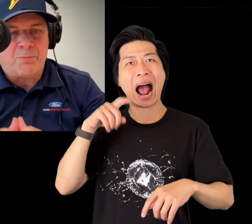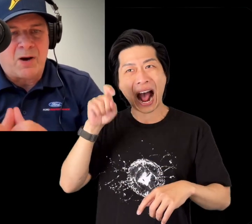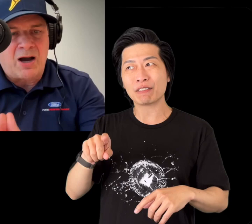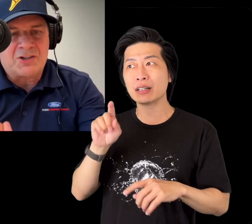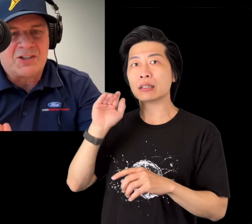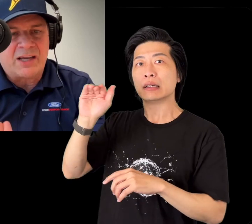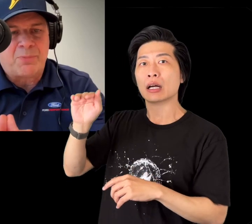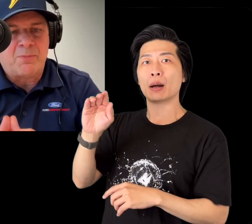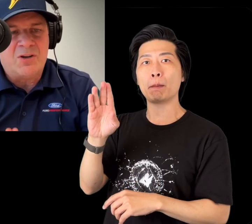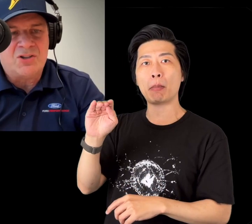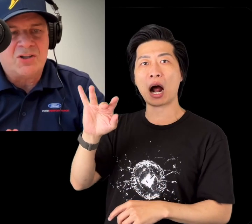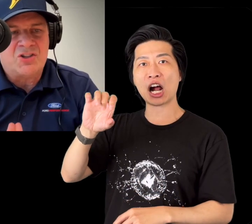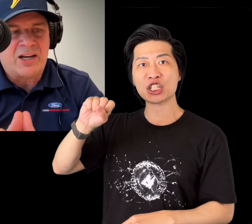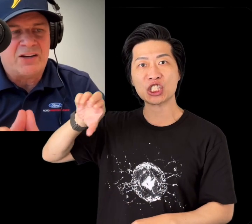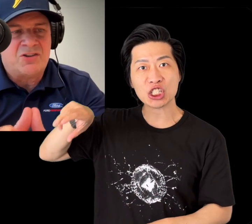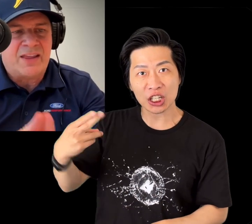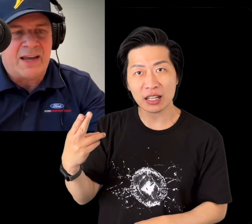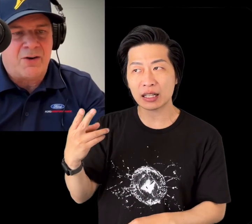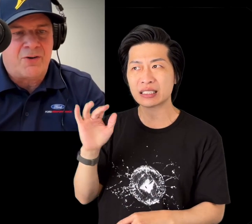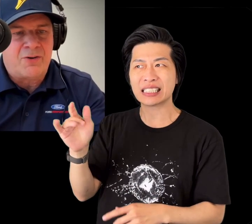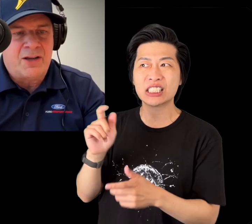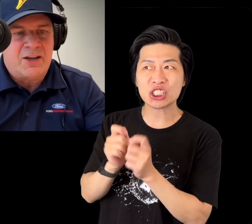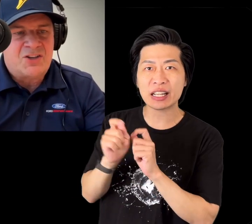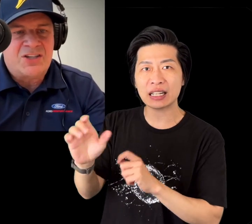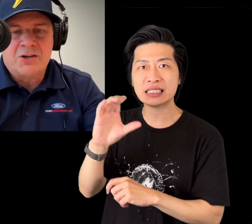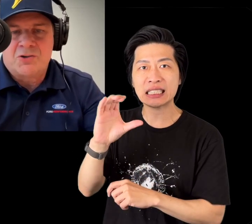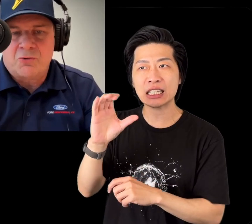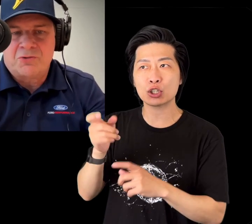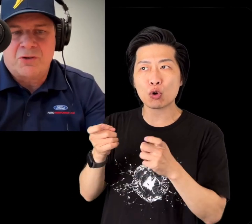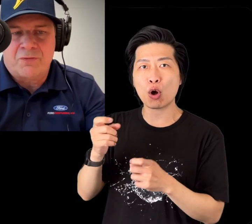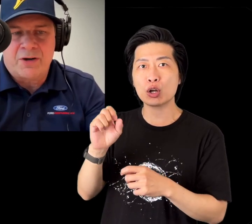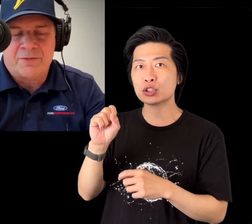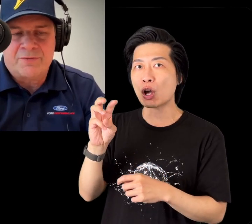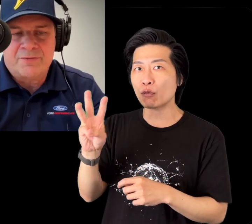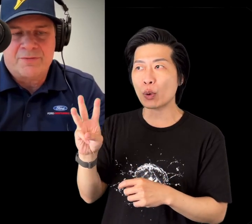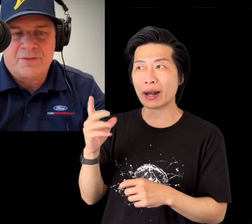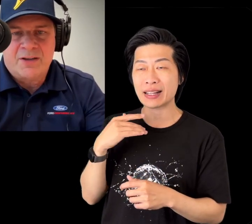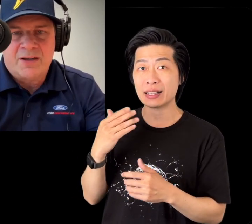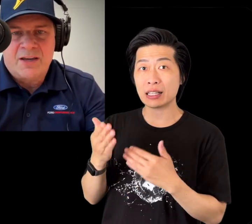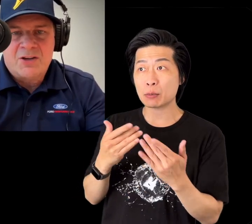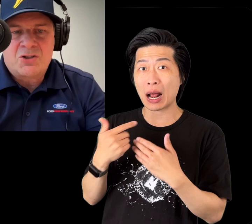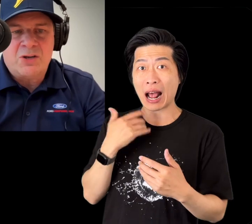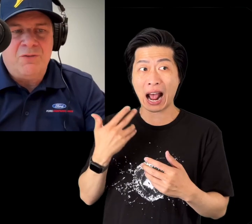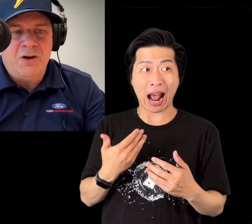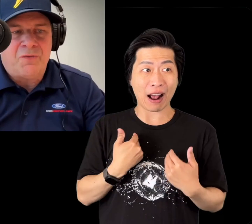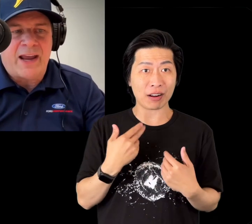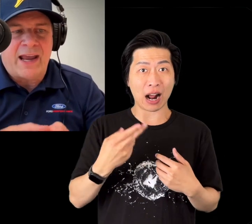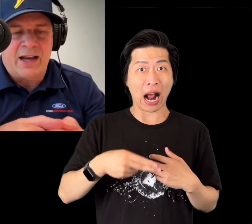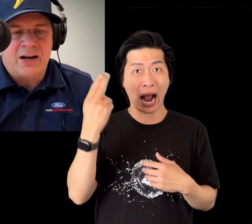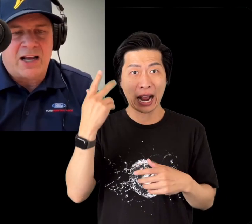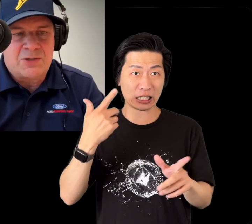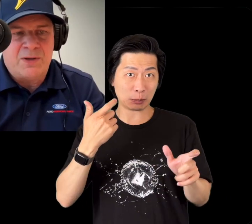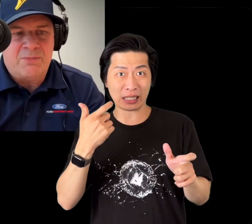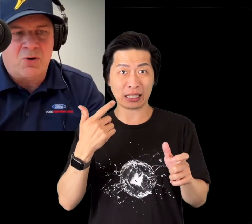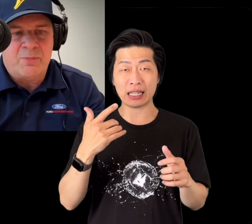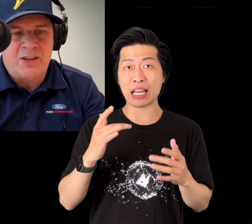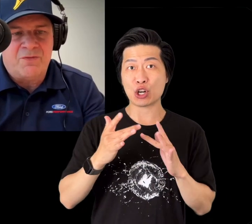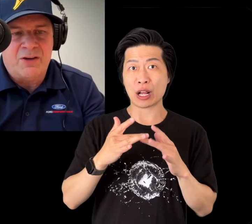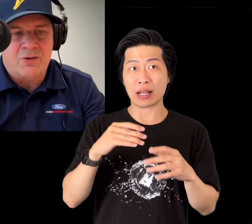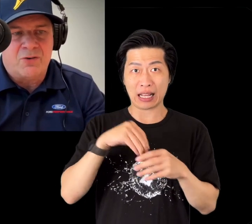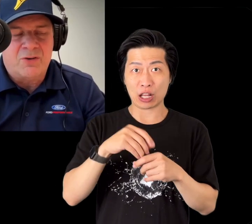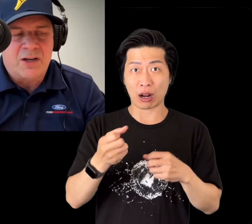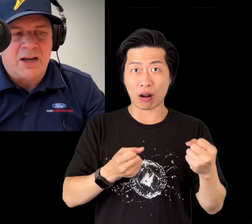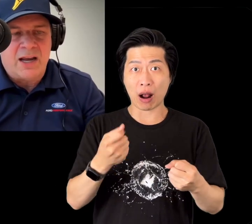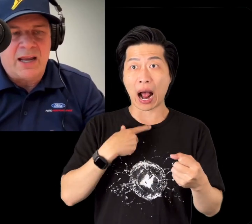to go to Bosch to get permission to change their seat control software. Right. So even if I had a high-speed modem